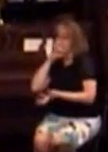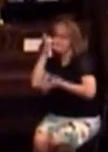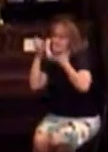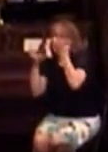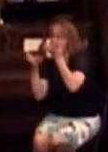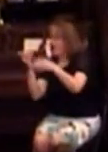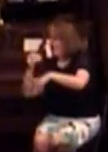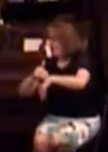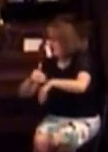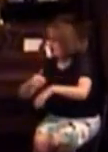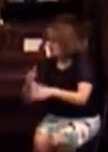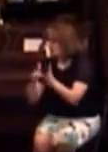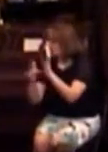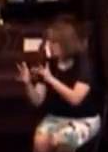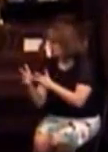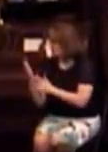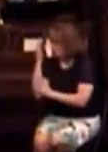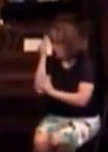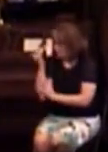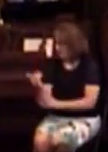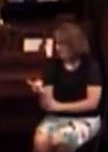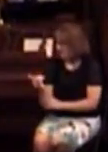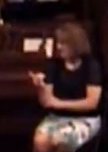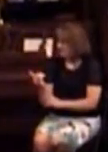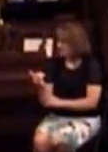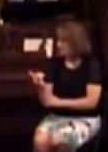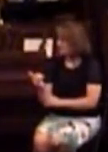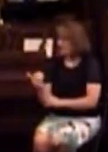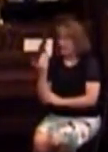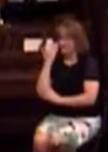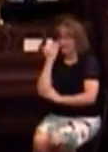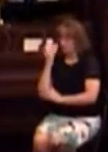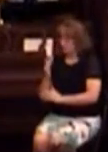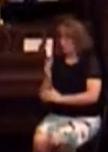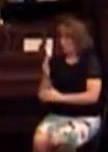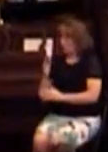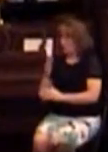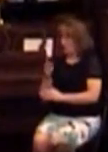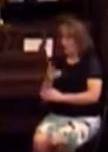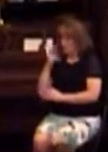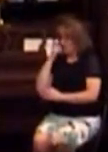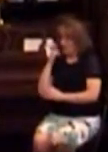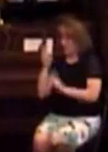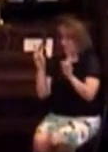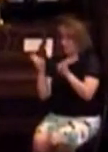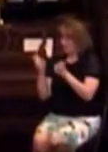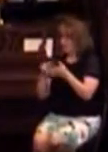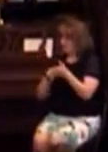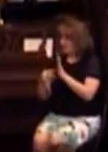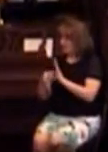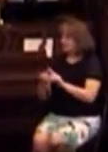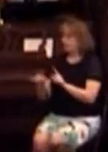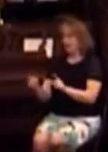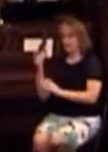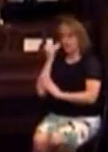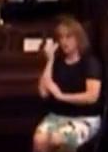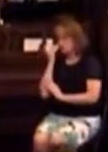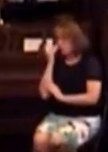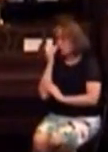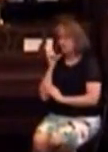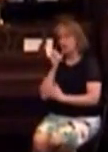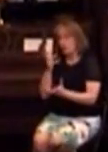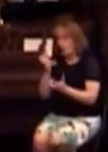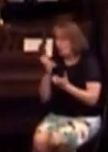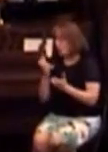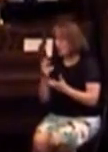blind. They can't quite identify what blindness means, but they know that something's lacking in their life that they desperately want. And they're shouting. They don't care